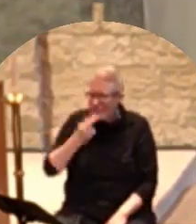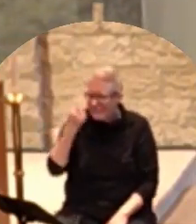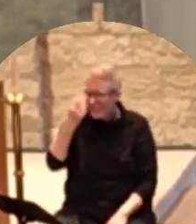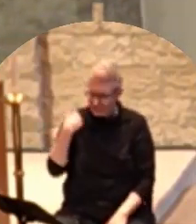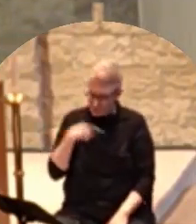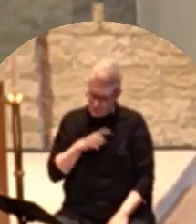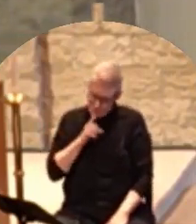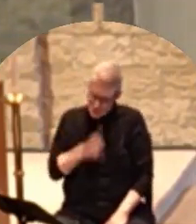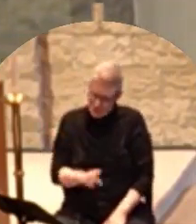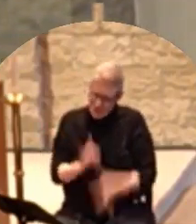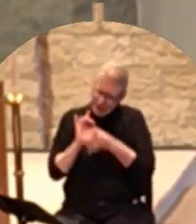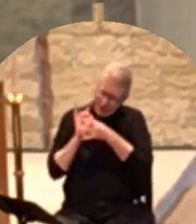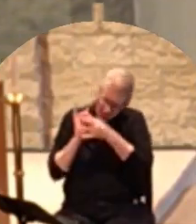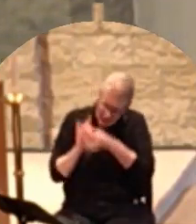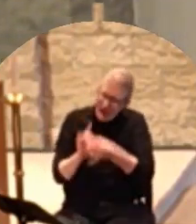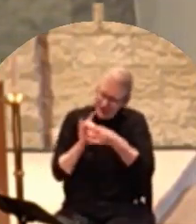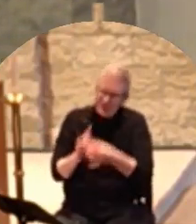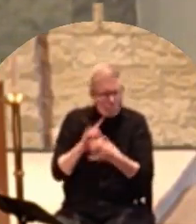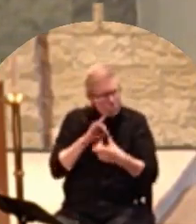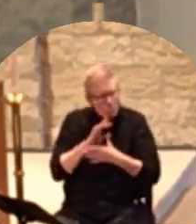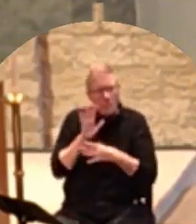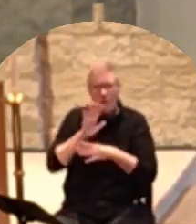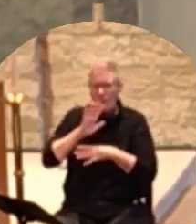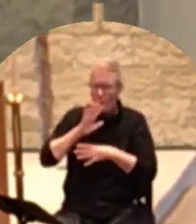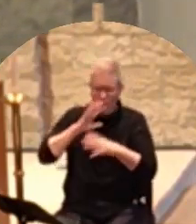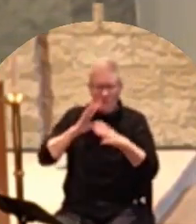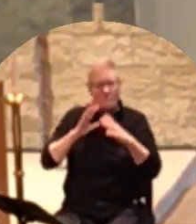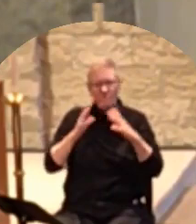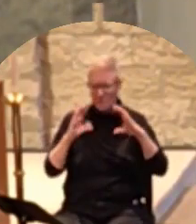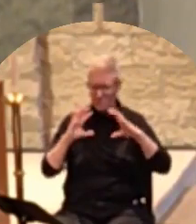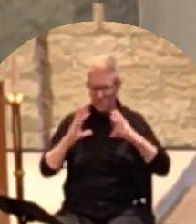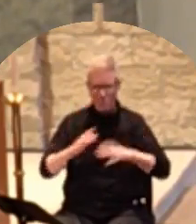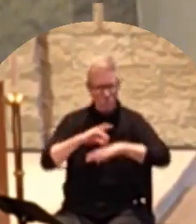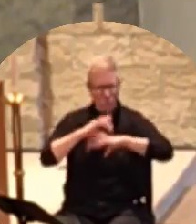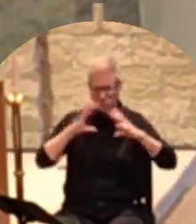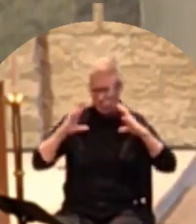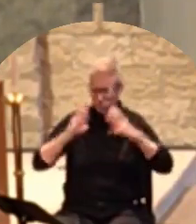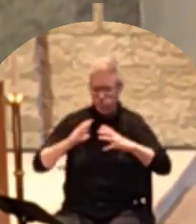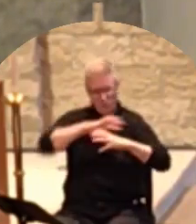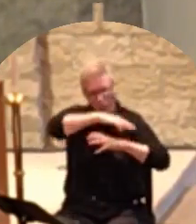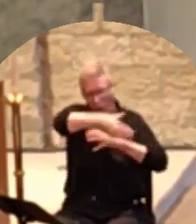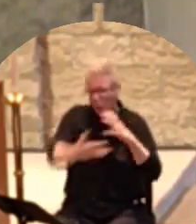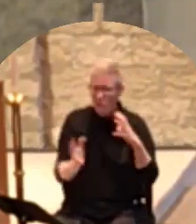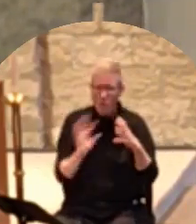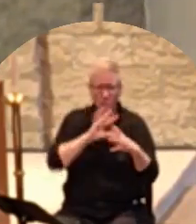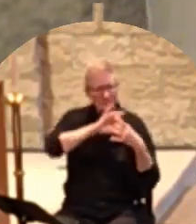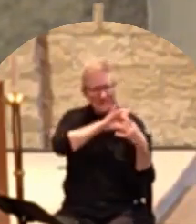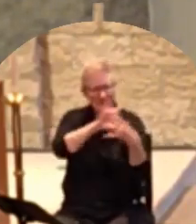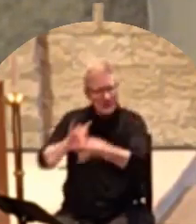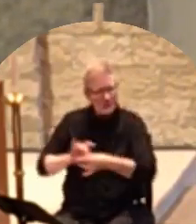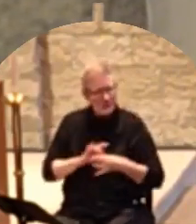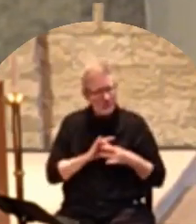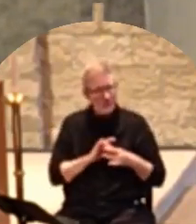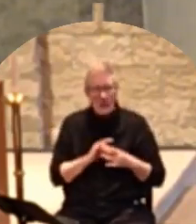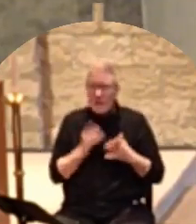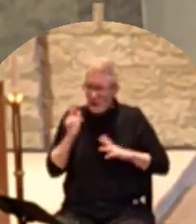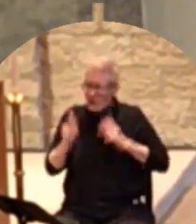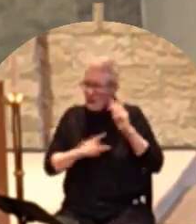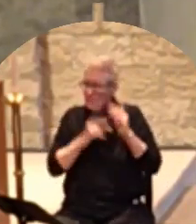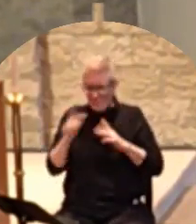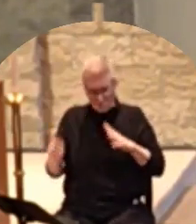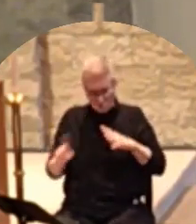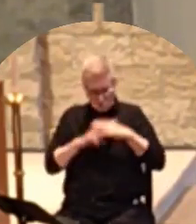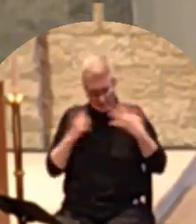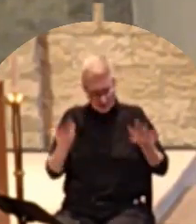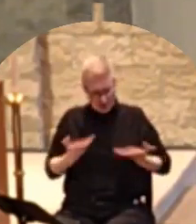planet. You know, and yet different souls come to this earth for different reasons and different purposes. And yet it